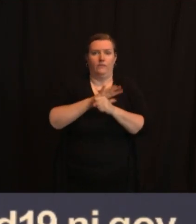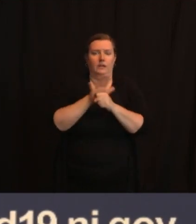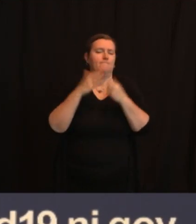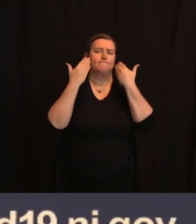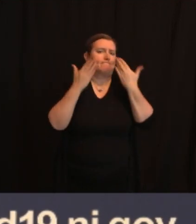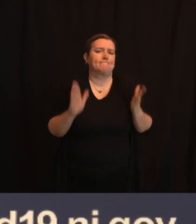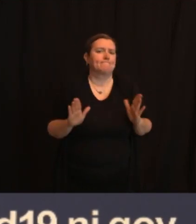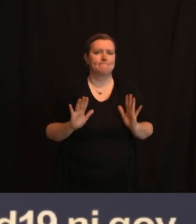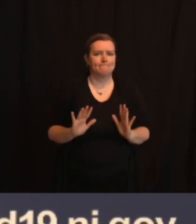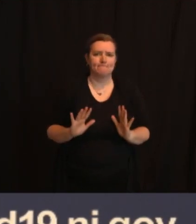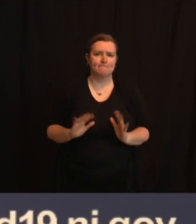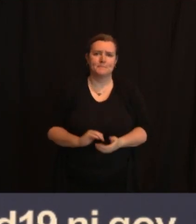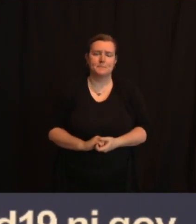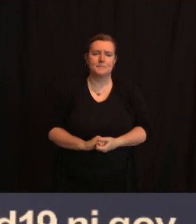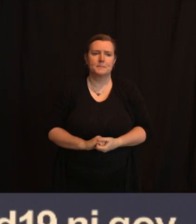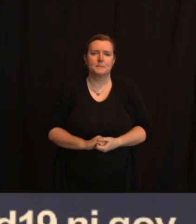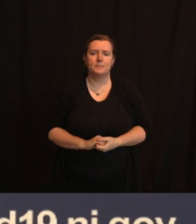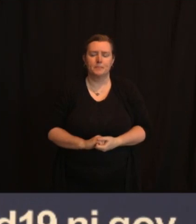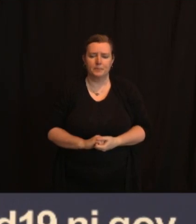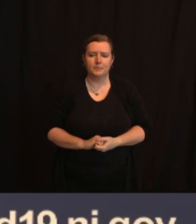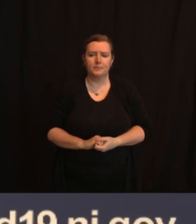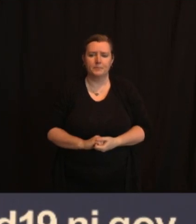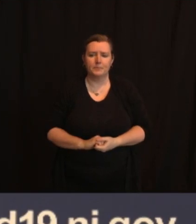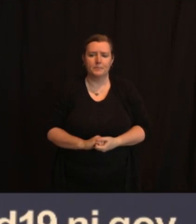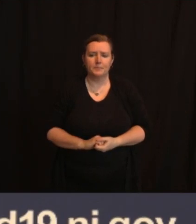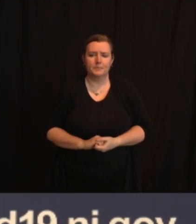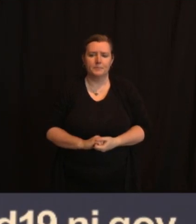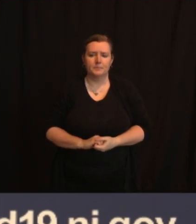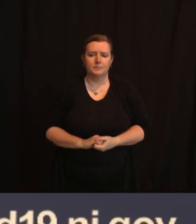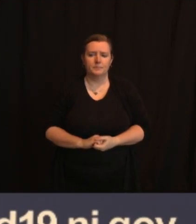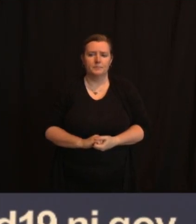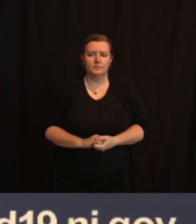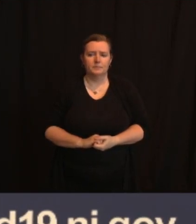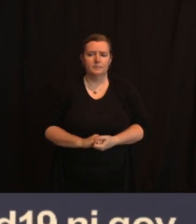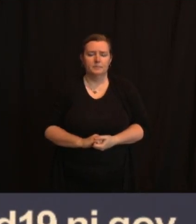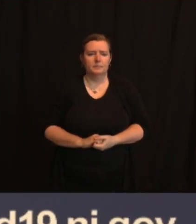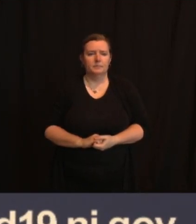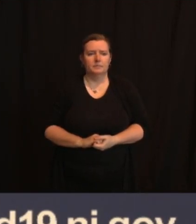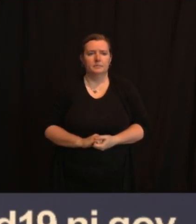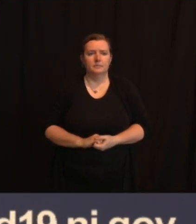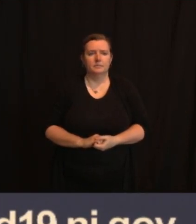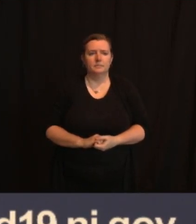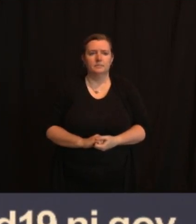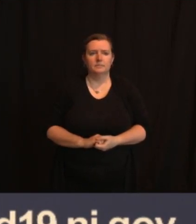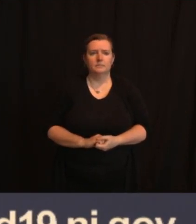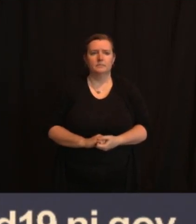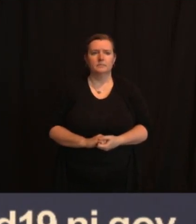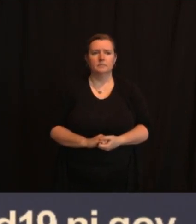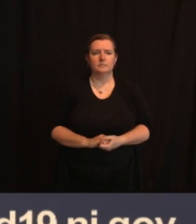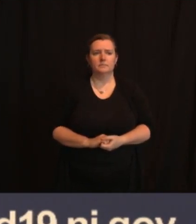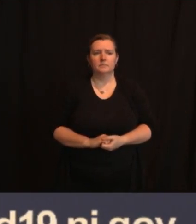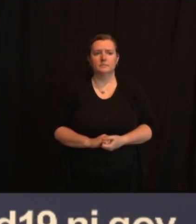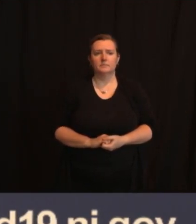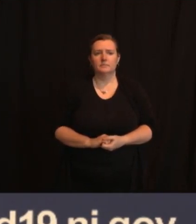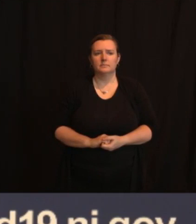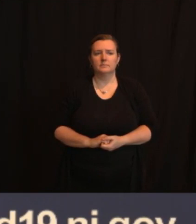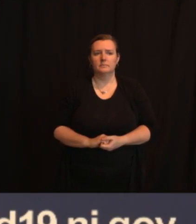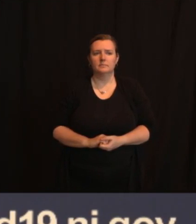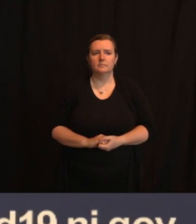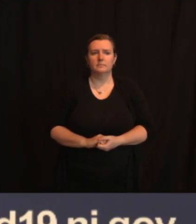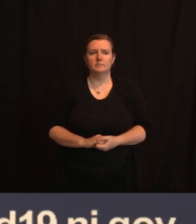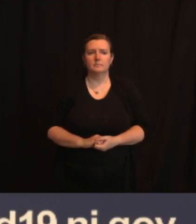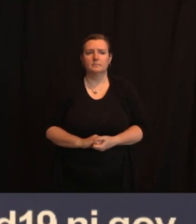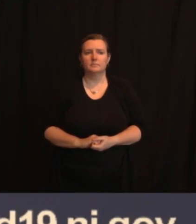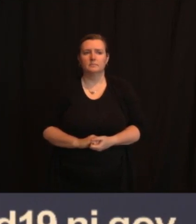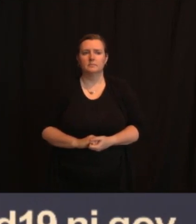it's a universe that's larger than that. And I think sometime, I'm not going to marry ourselves,